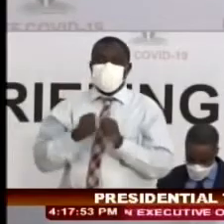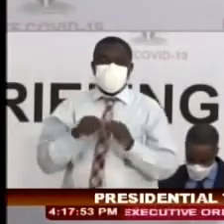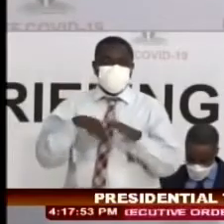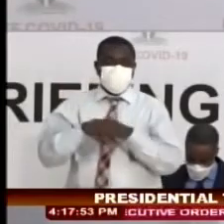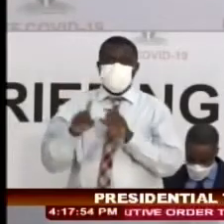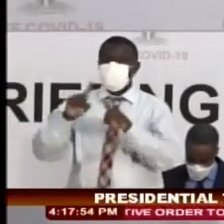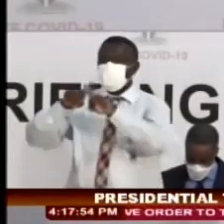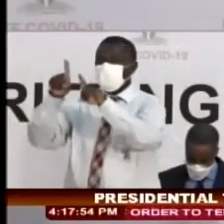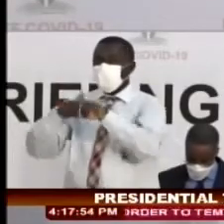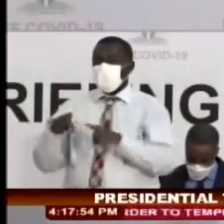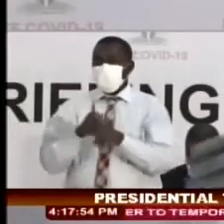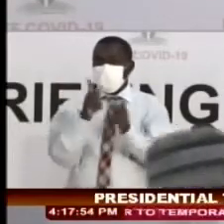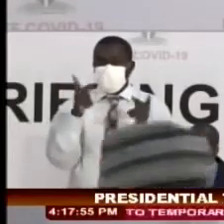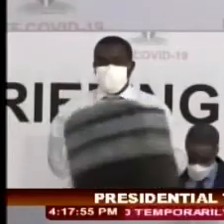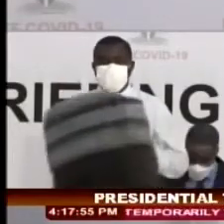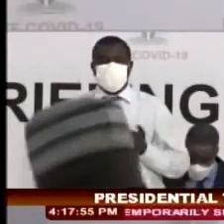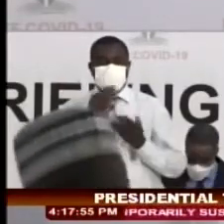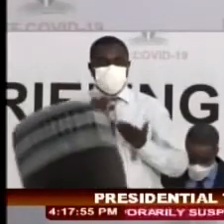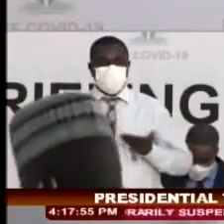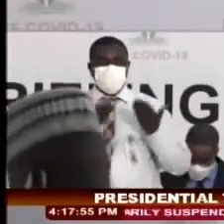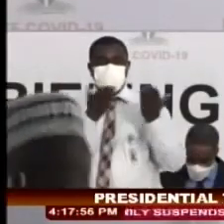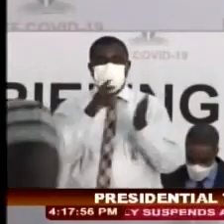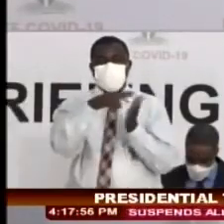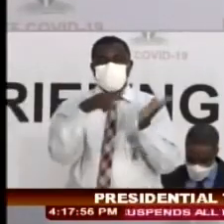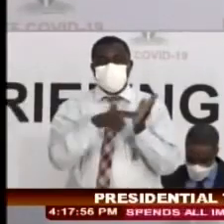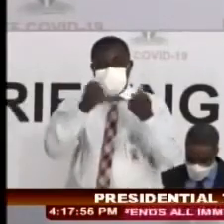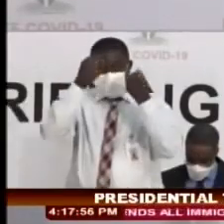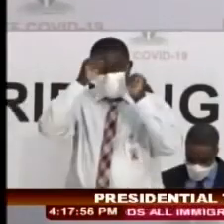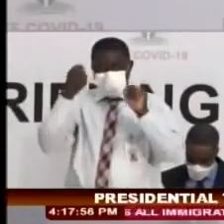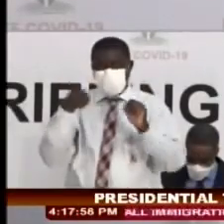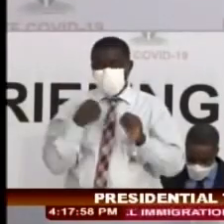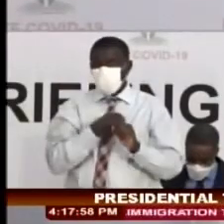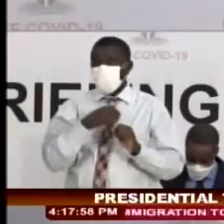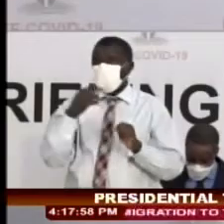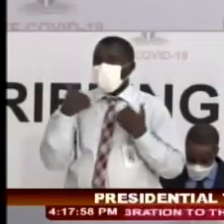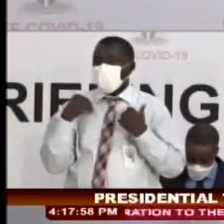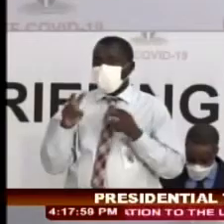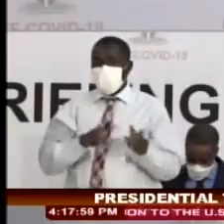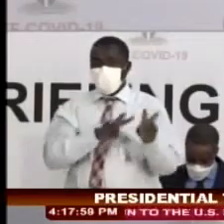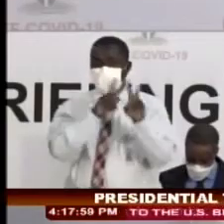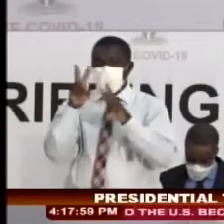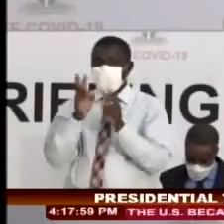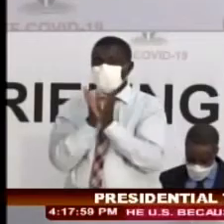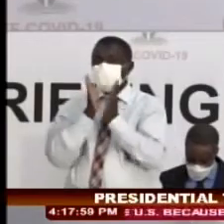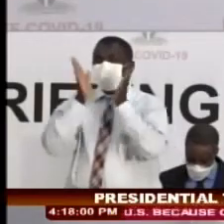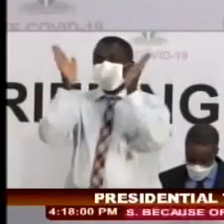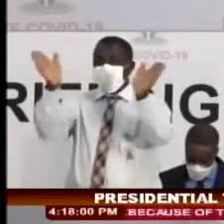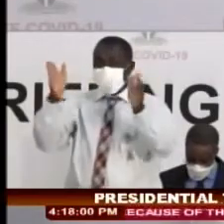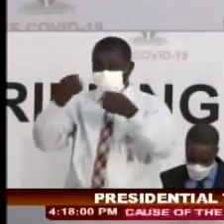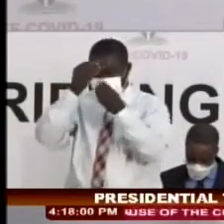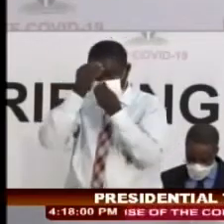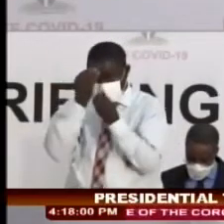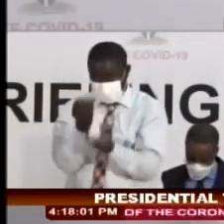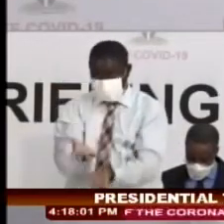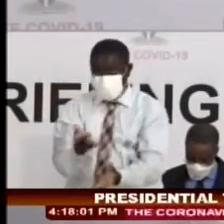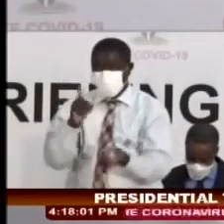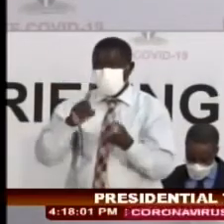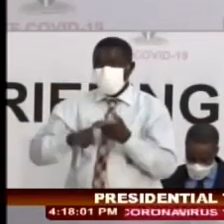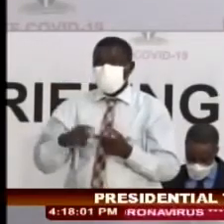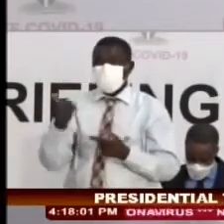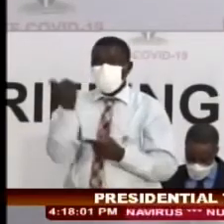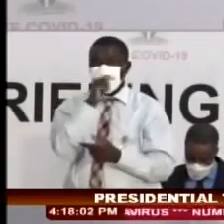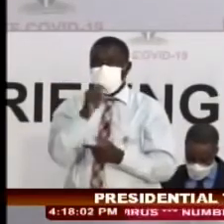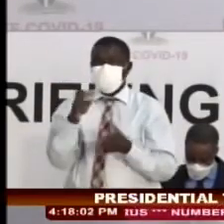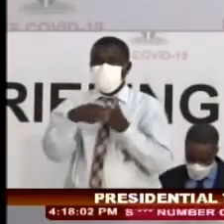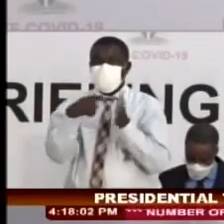President, we have observed general compliance with the restrictions. However, much